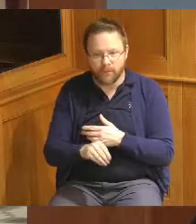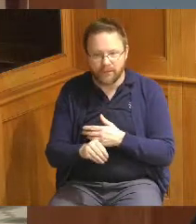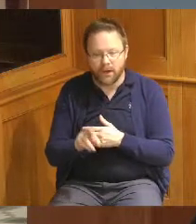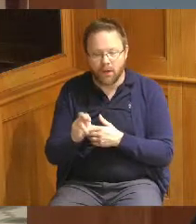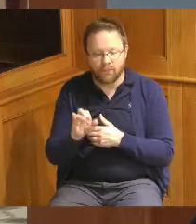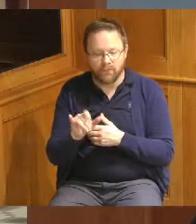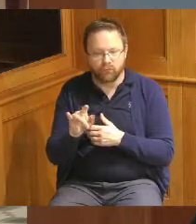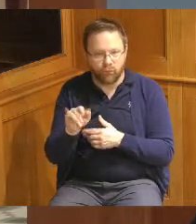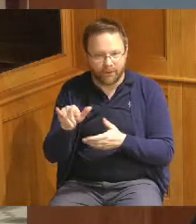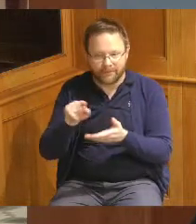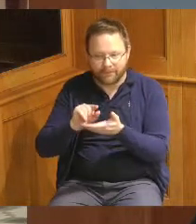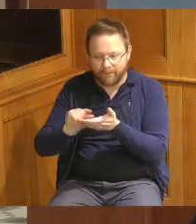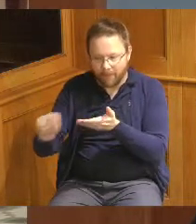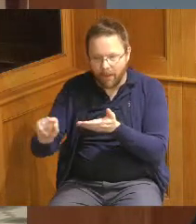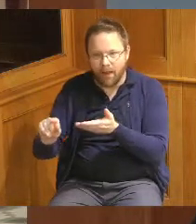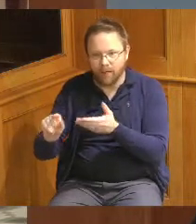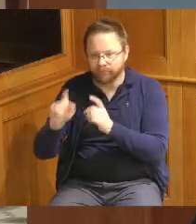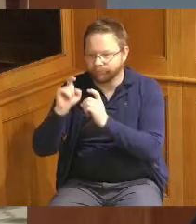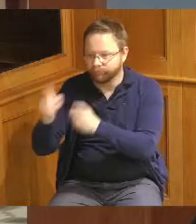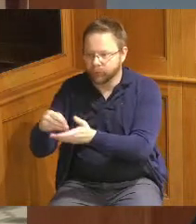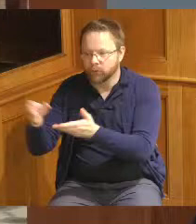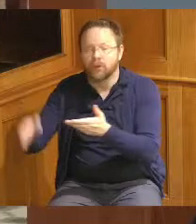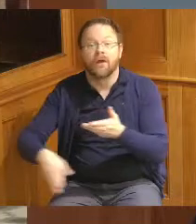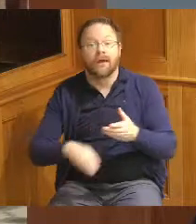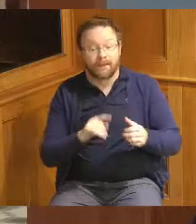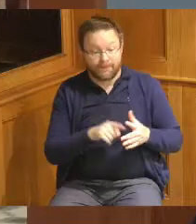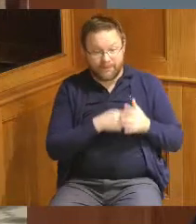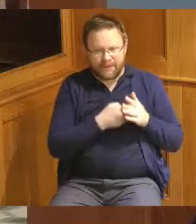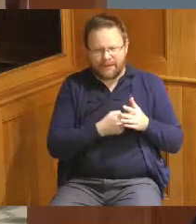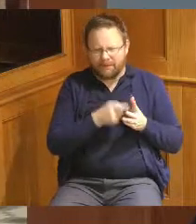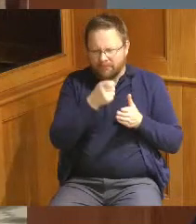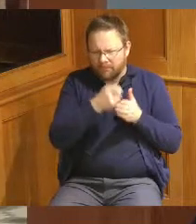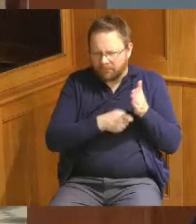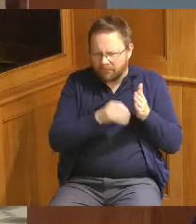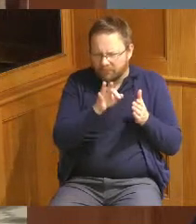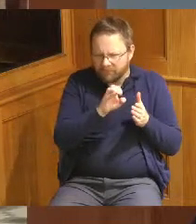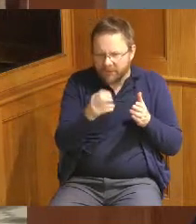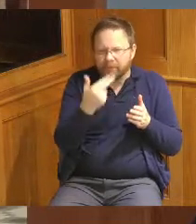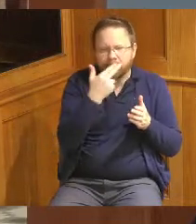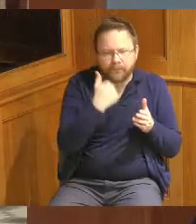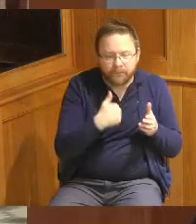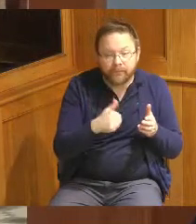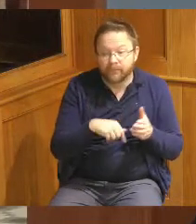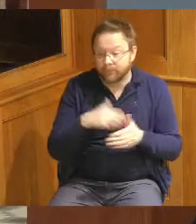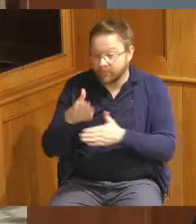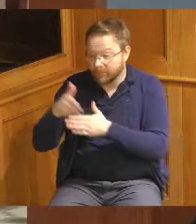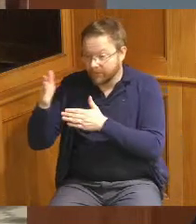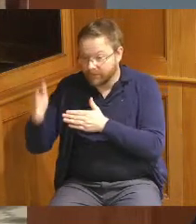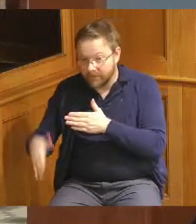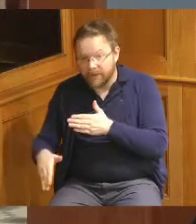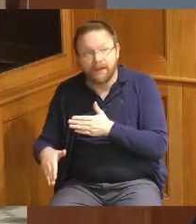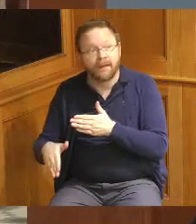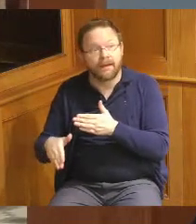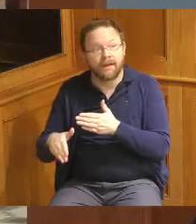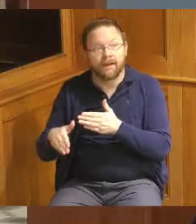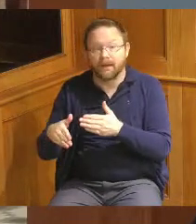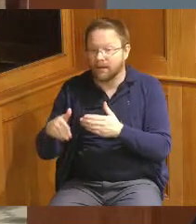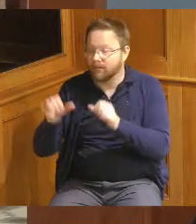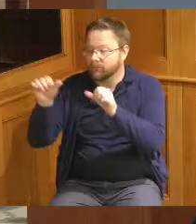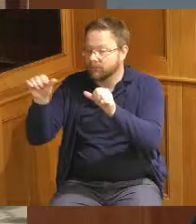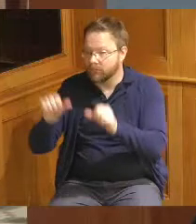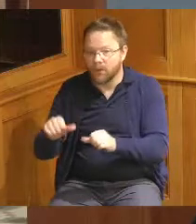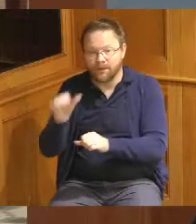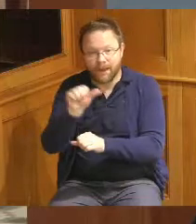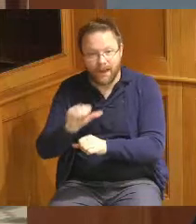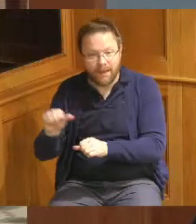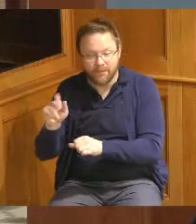right? There's a small fee in the beginning, and then in the end, their books are made available on Amazon, Kindle stores, and then their customers go on